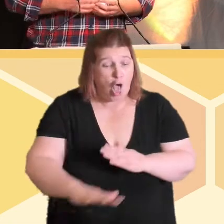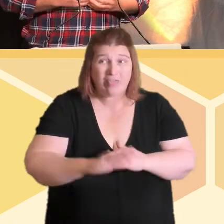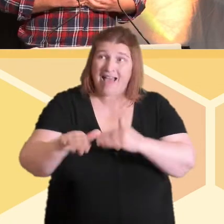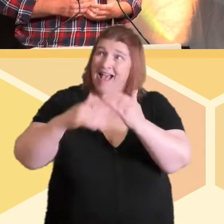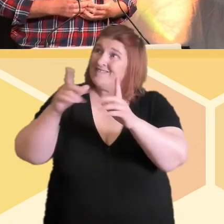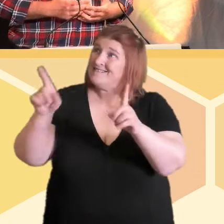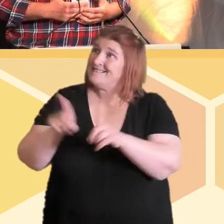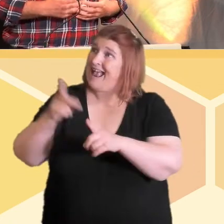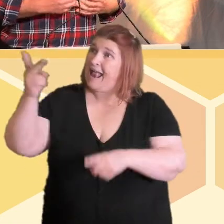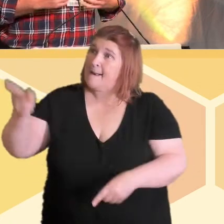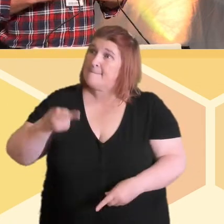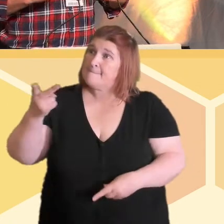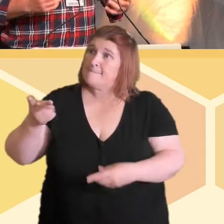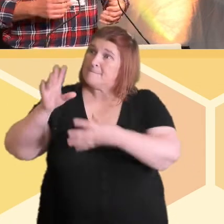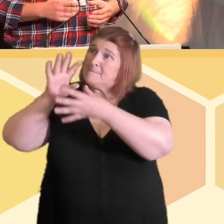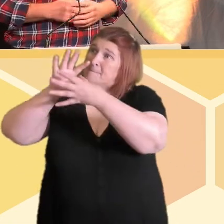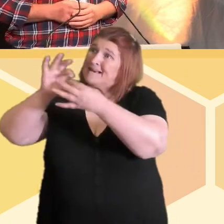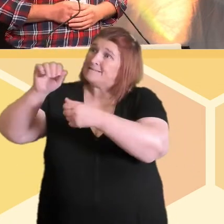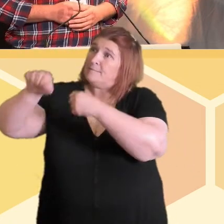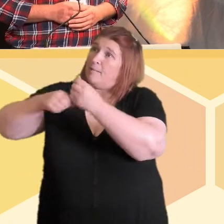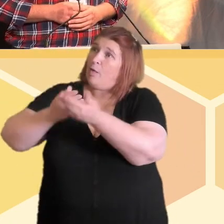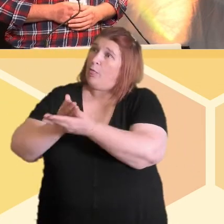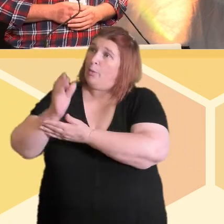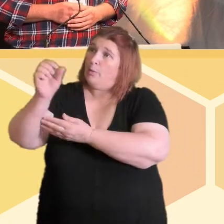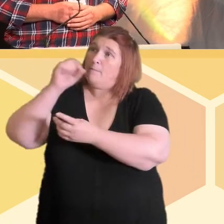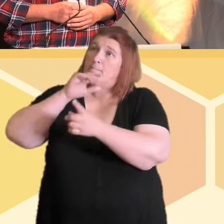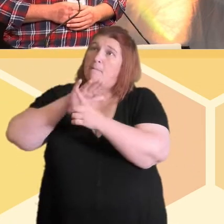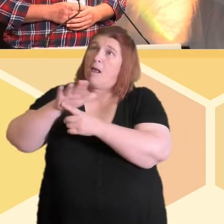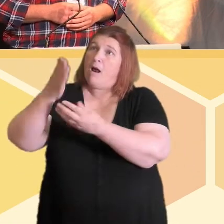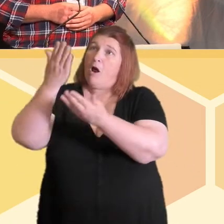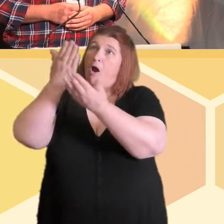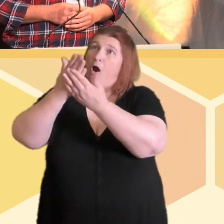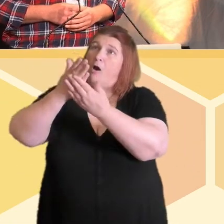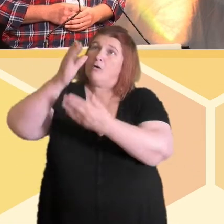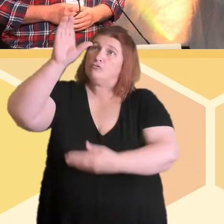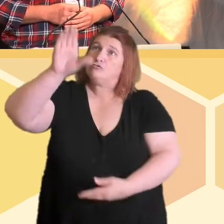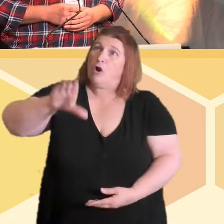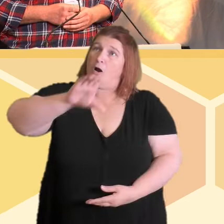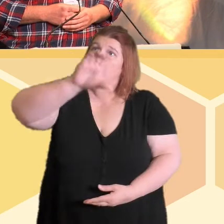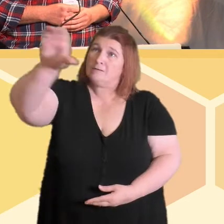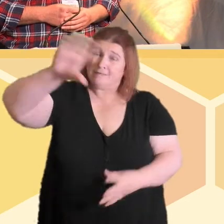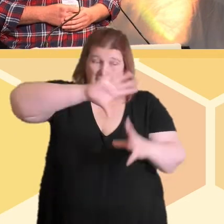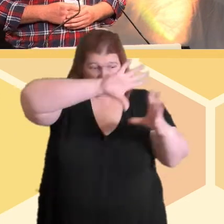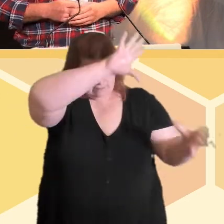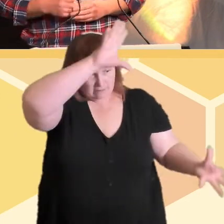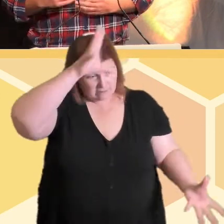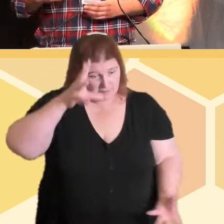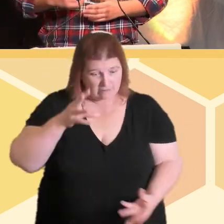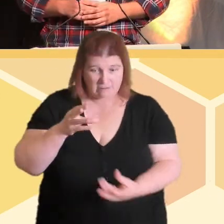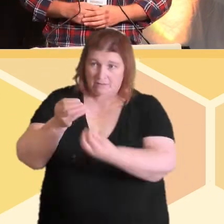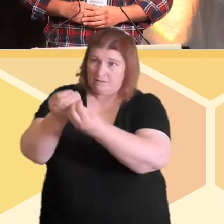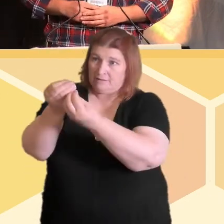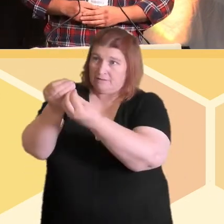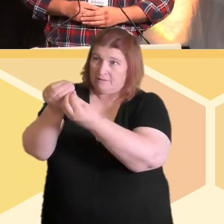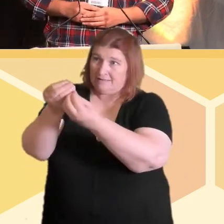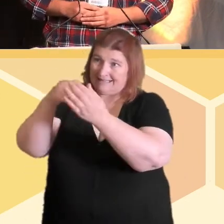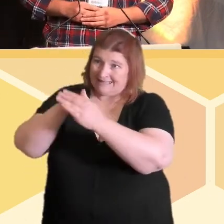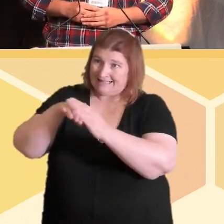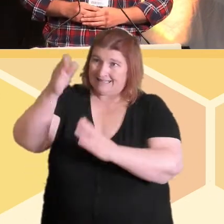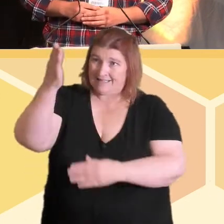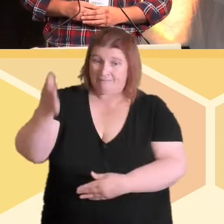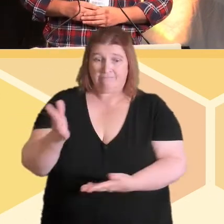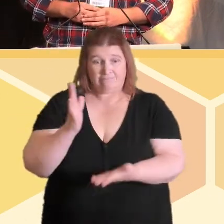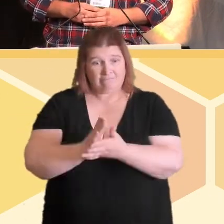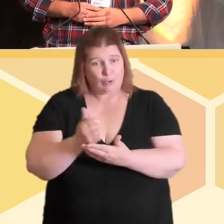by making peace through his blood shed on the cross. This is the good